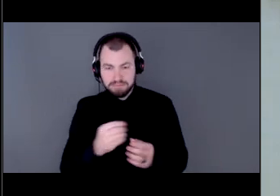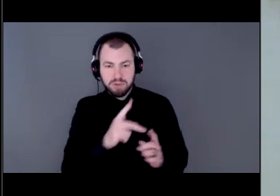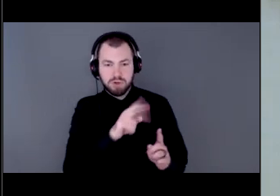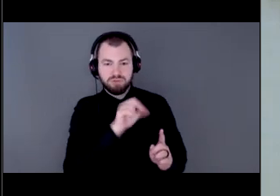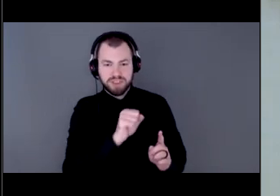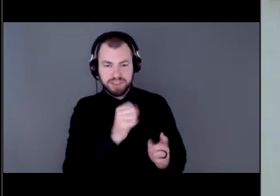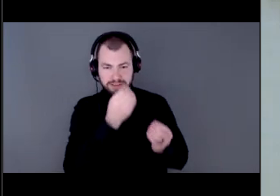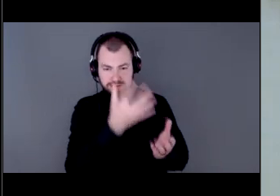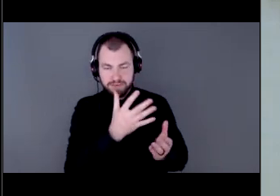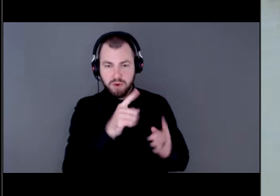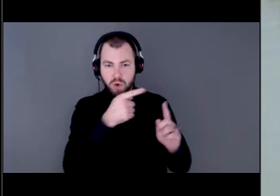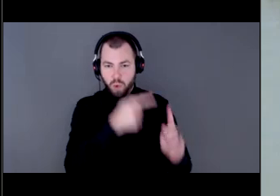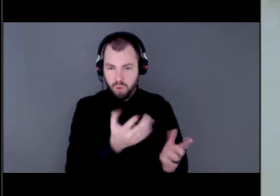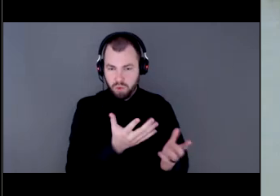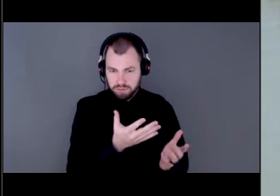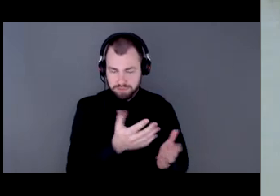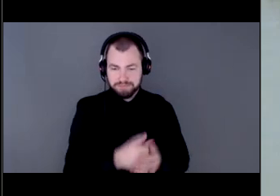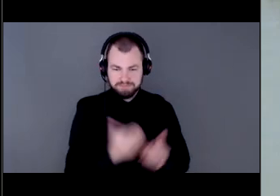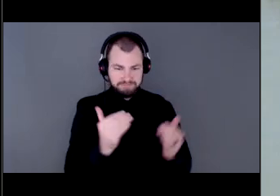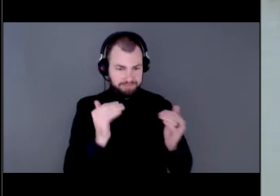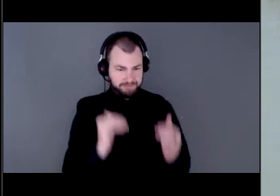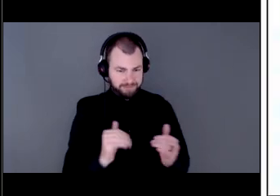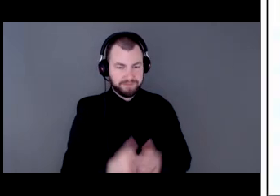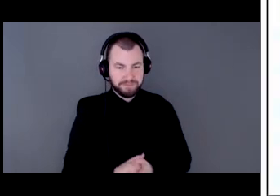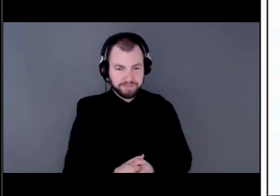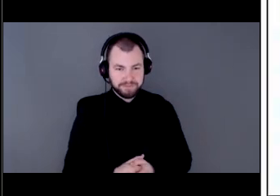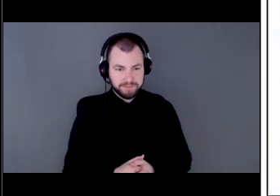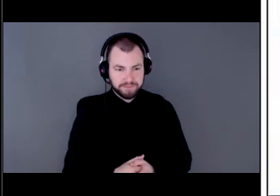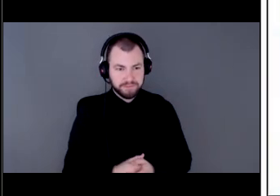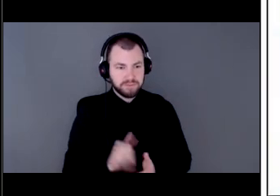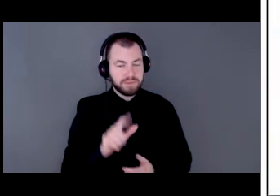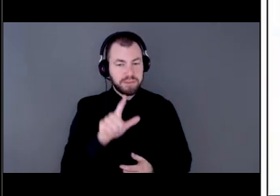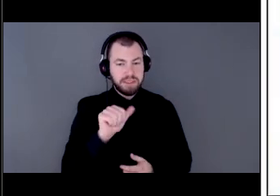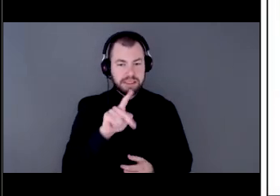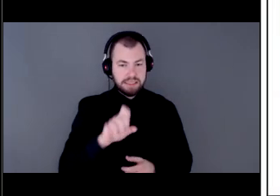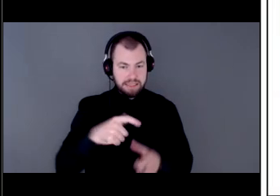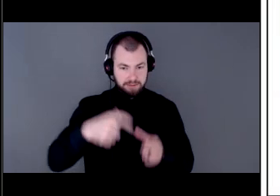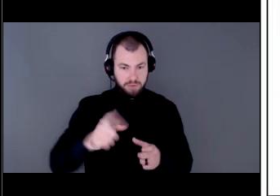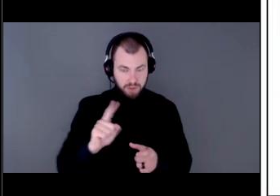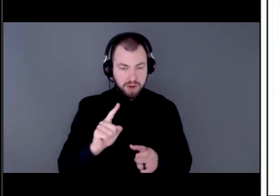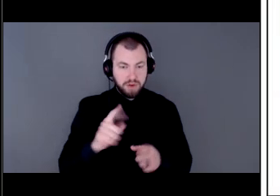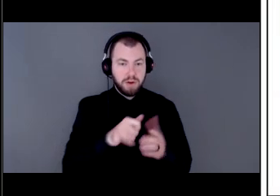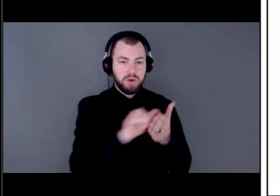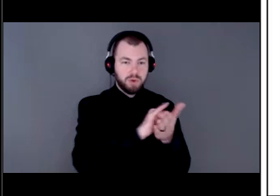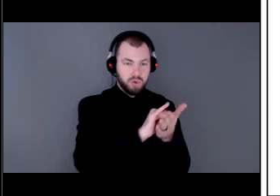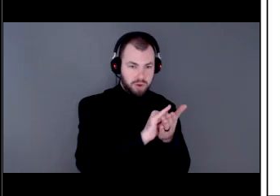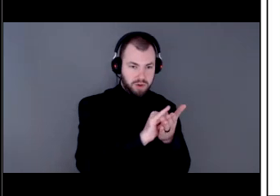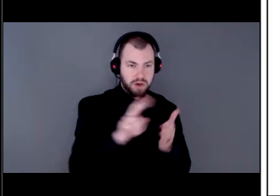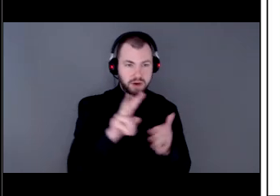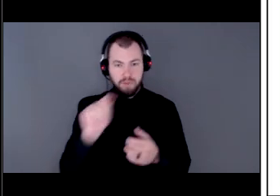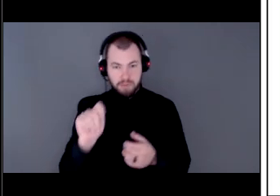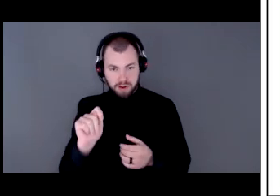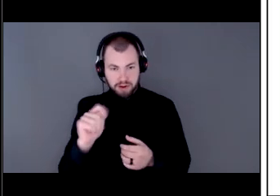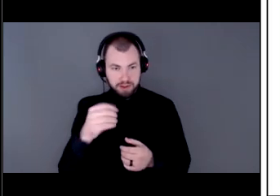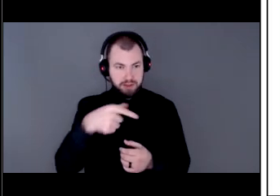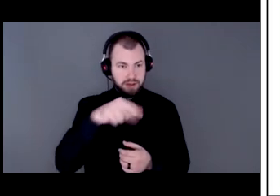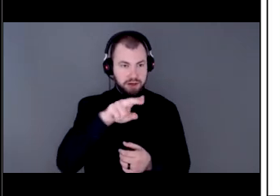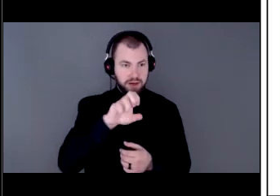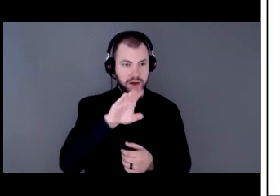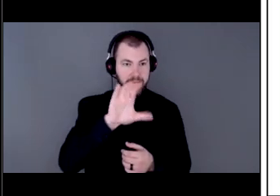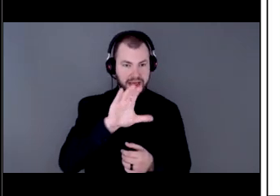please. So Lake Champlain is located in between New York, Vermont, and Quebec, and as